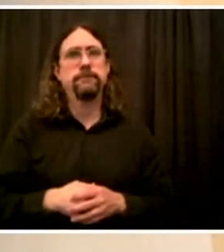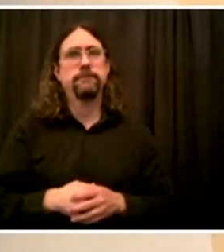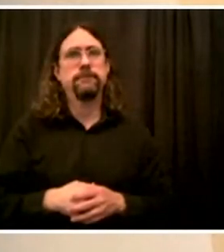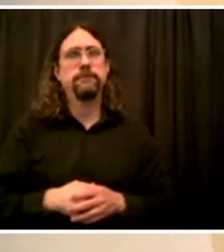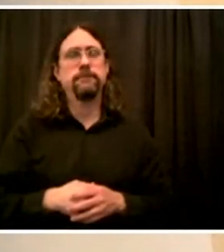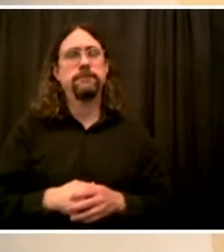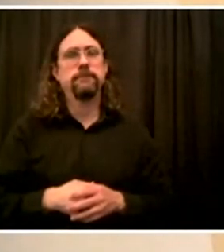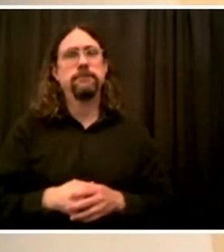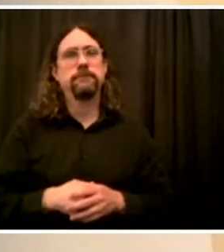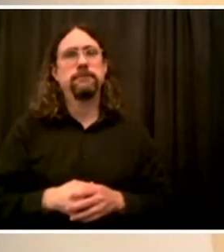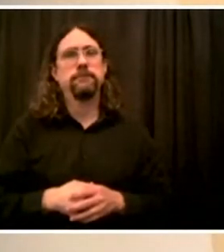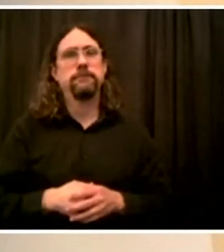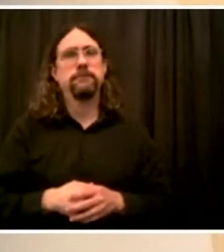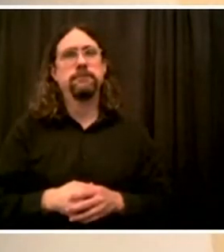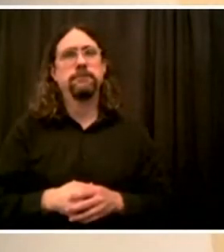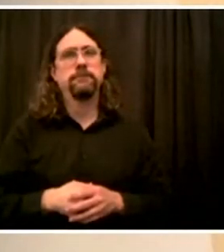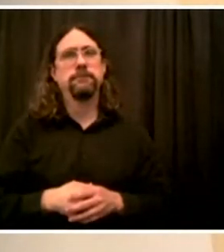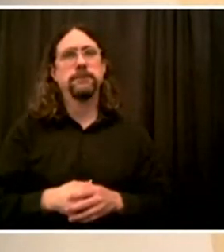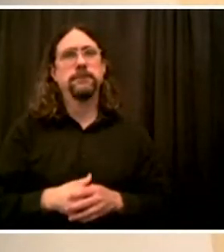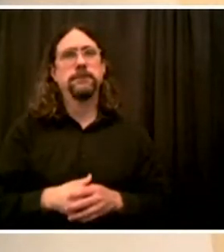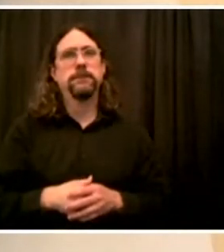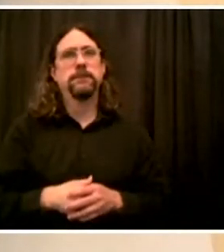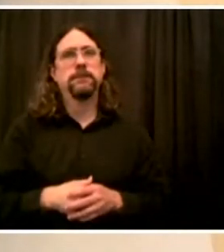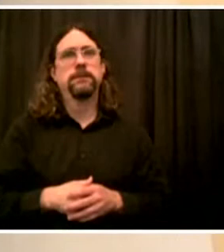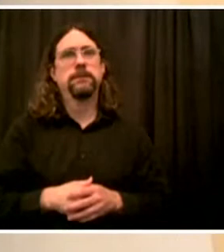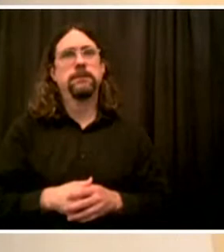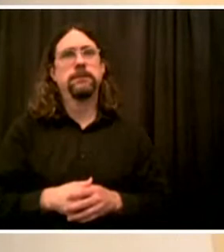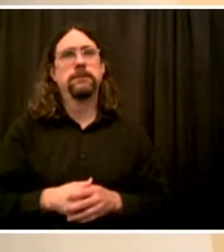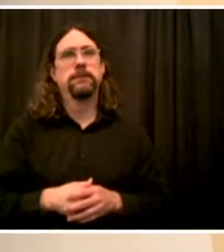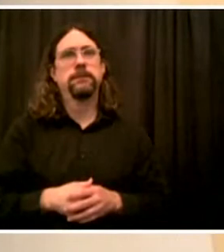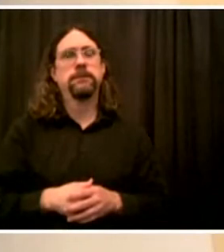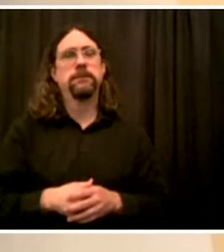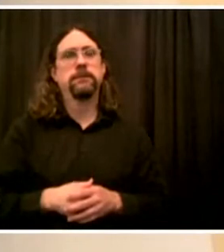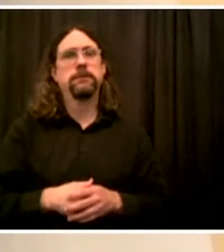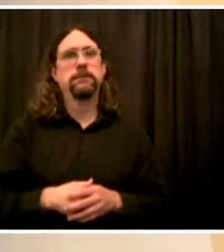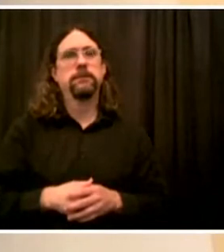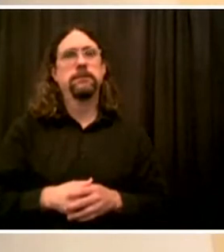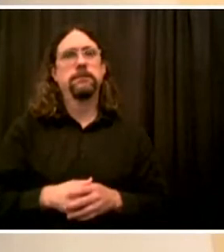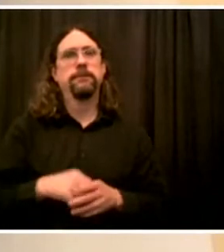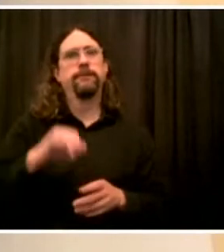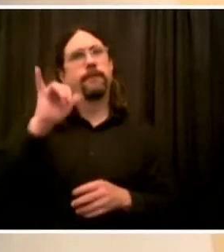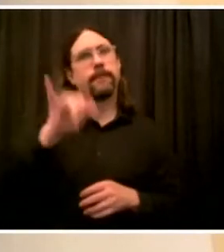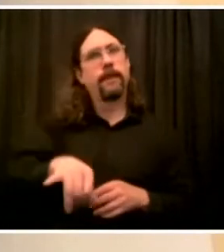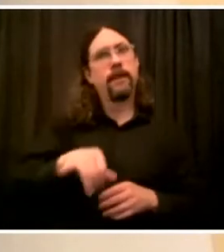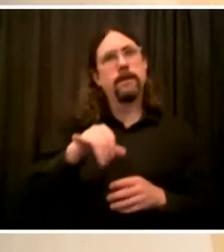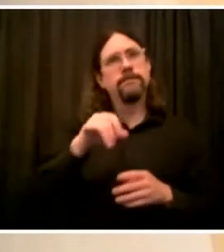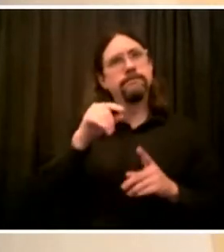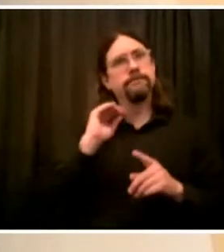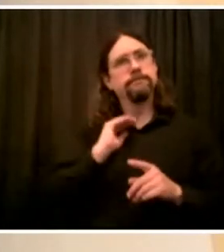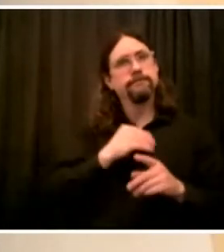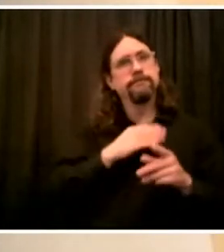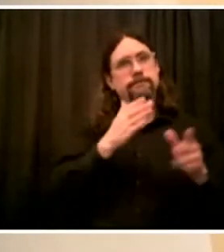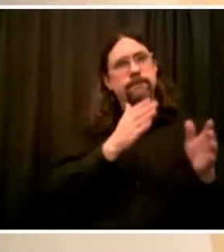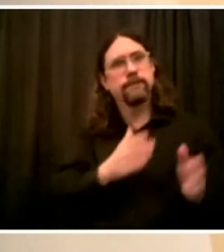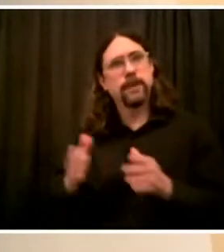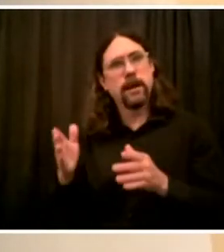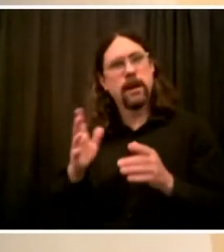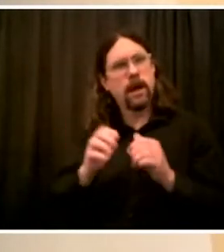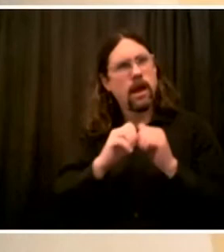beings off the street, I would tell you this is a great opportunity to really change lives, and those people are in the process of